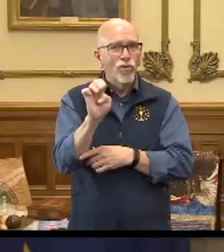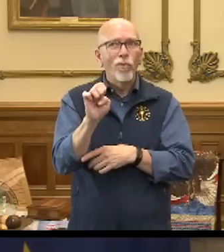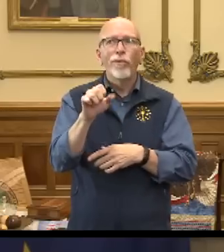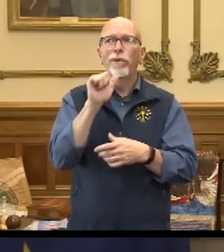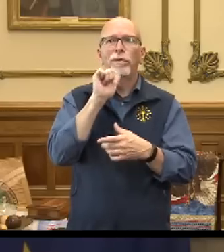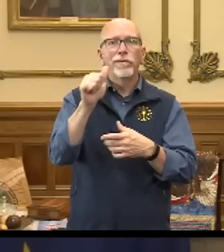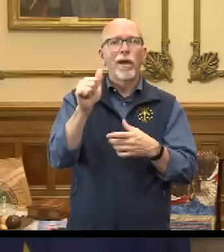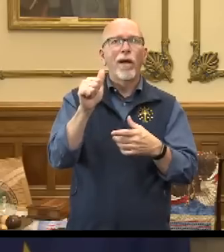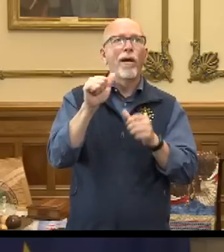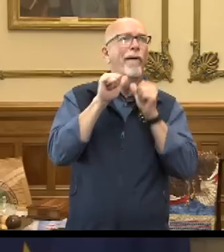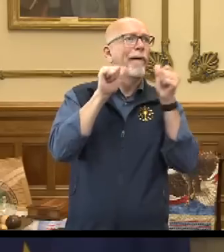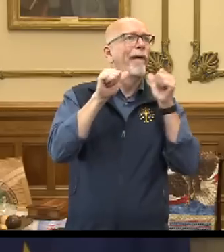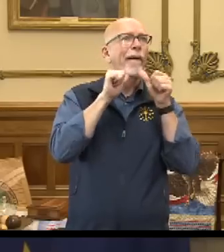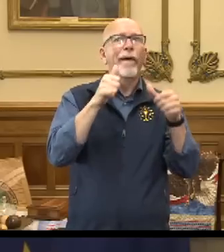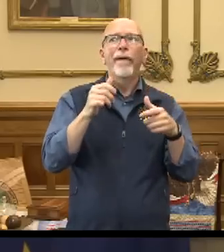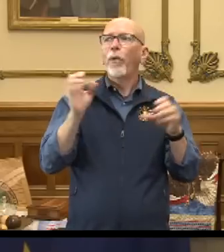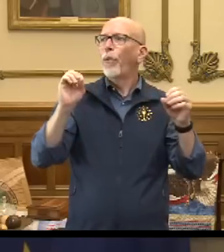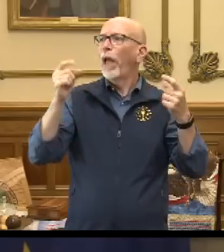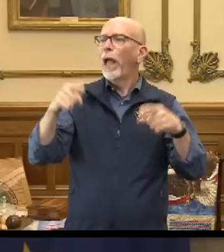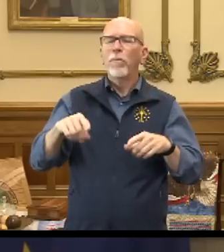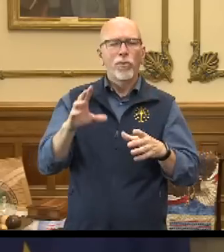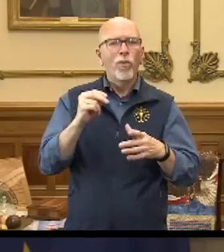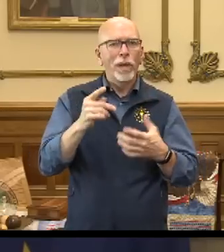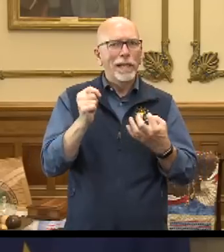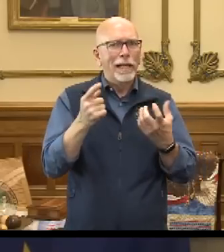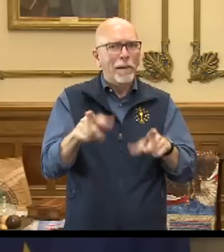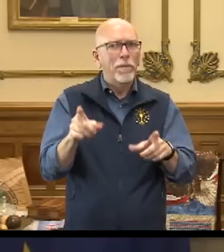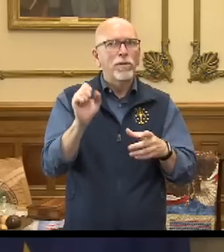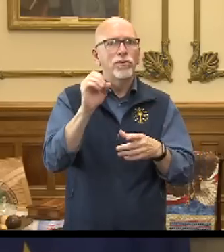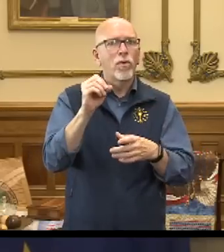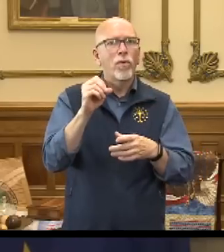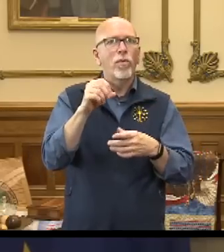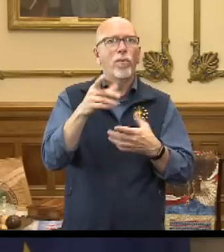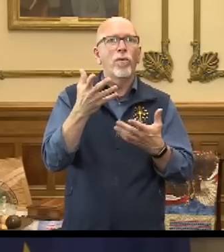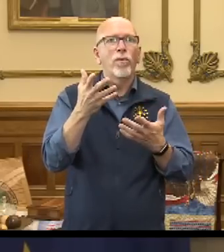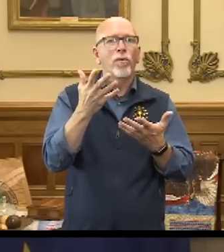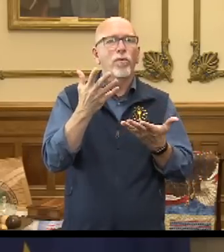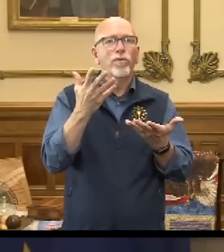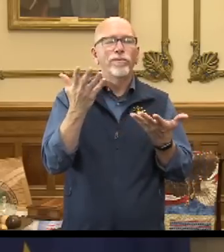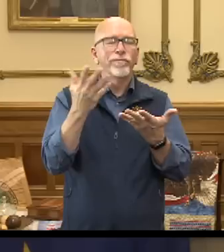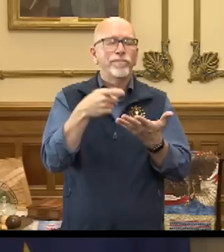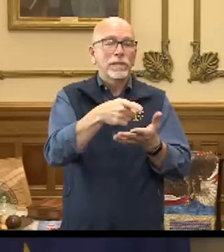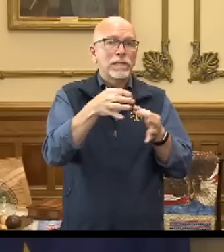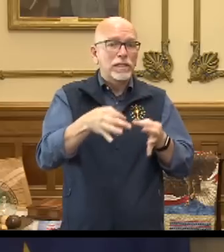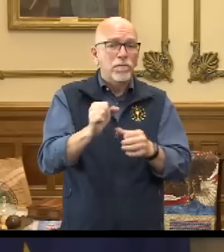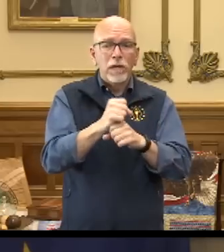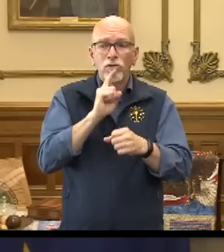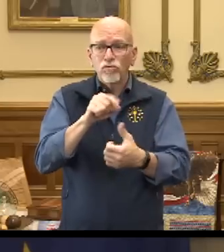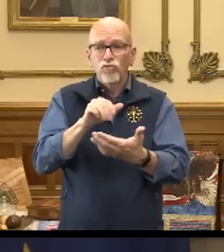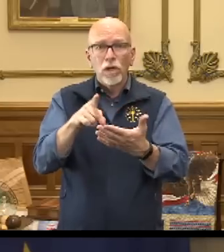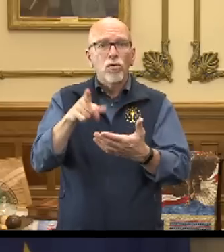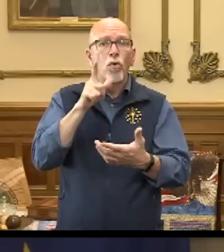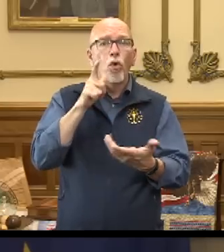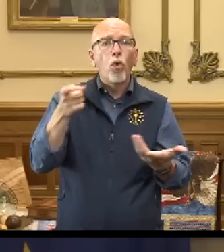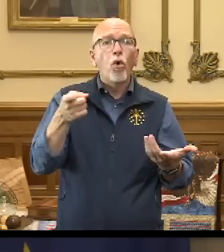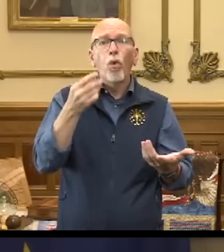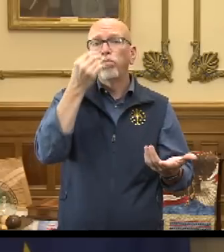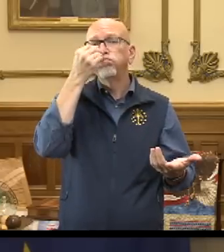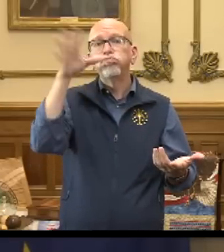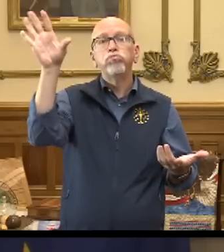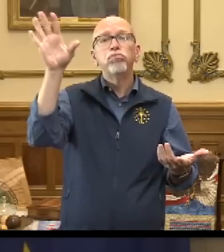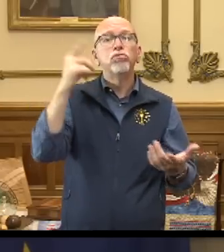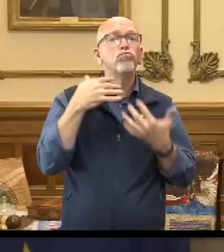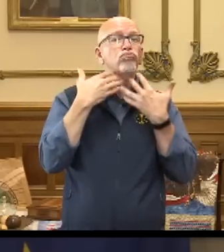they're not in denial. And so those decisions to make sure that they're addressing folks who are flaunting or